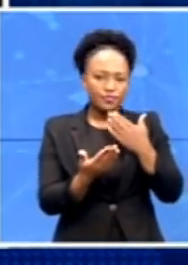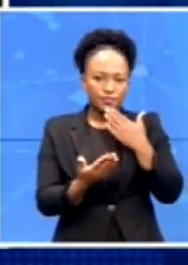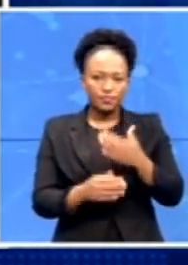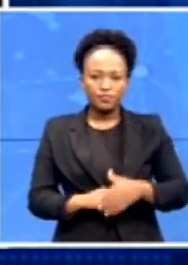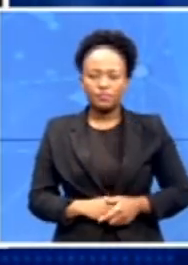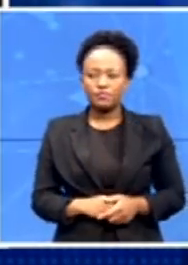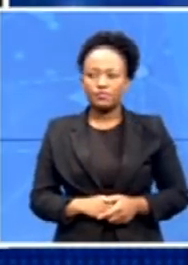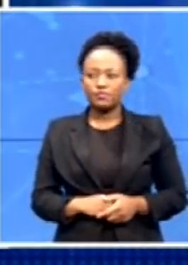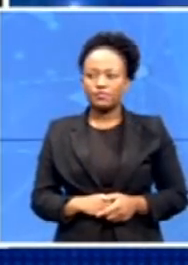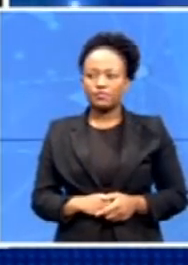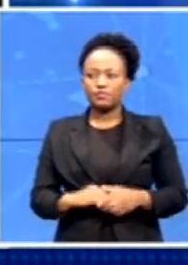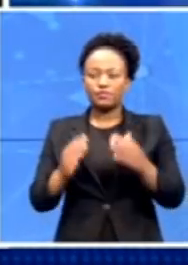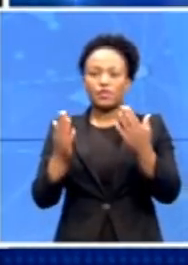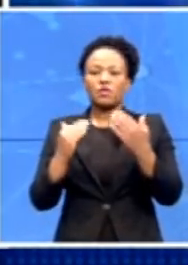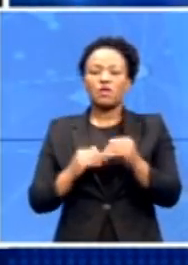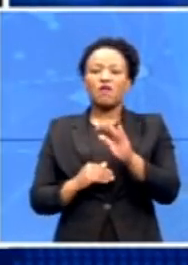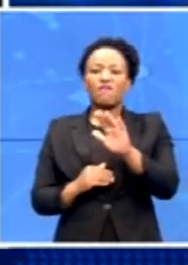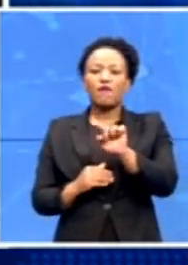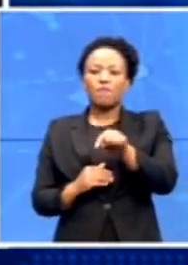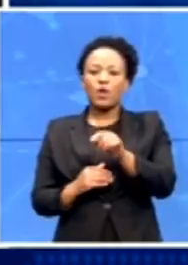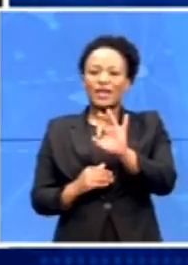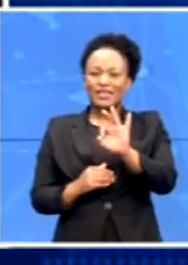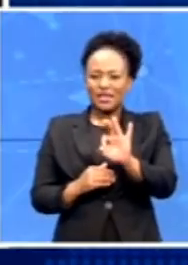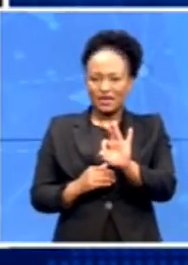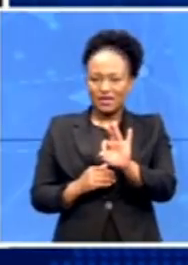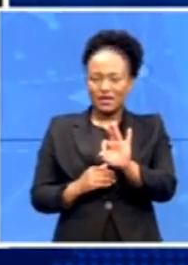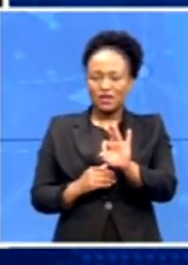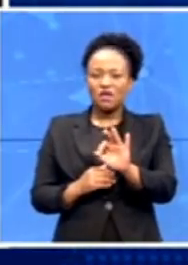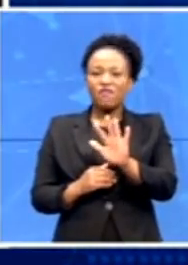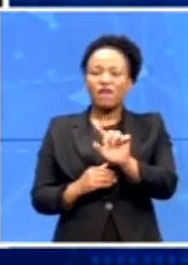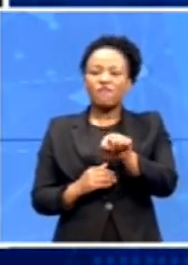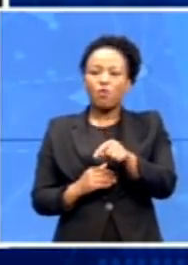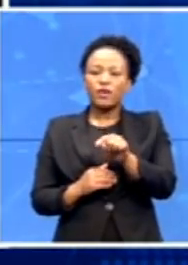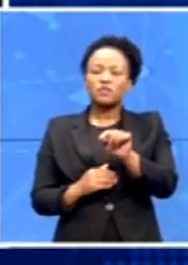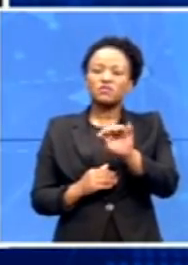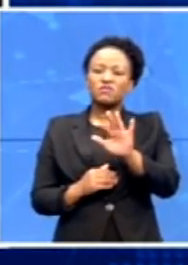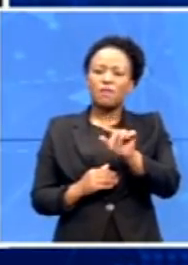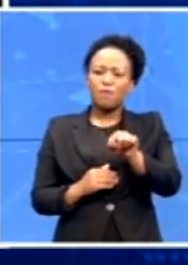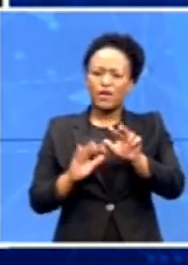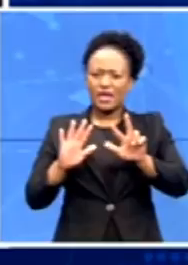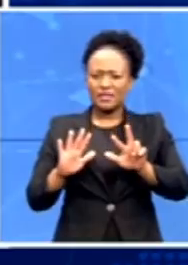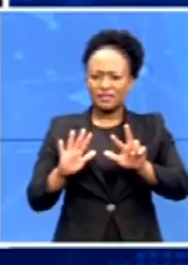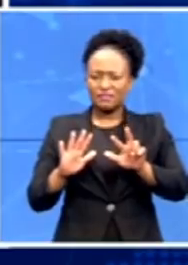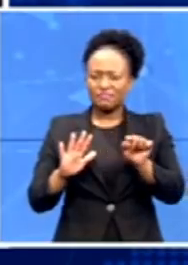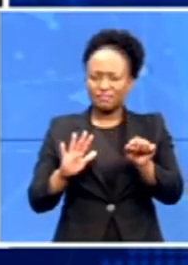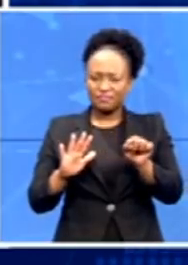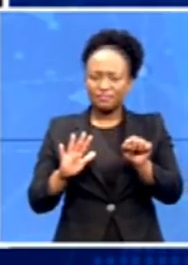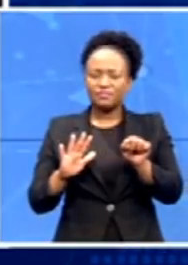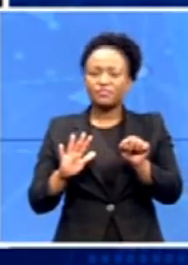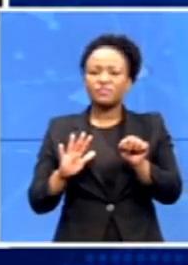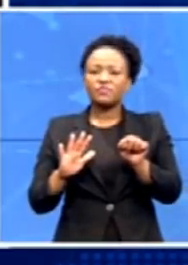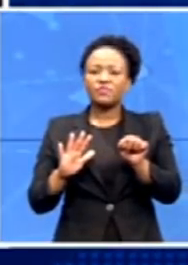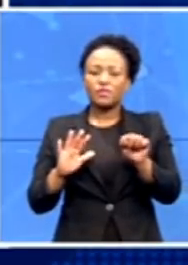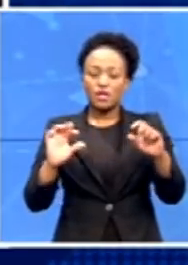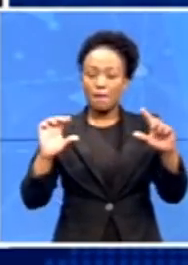5.3. At paragraph 8.5 thereof, the reference in this paragraph to Rochelle